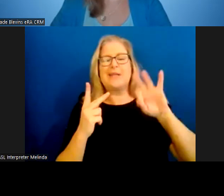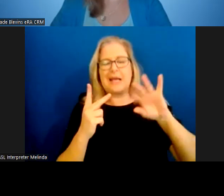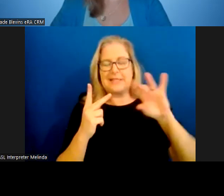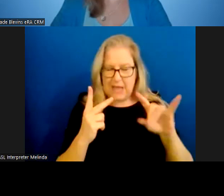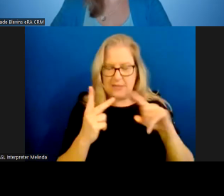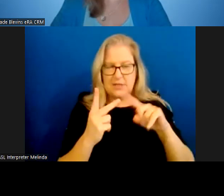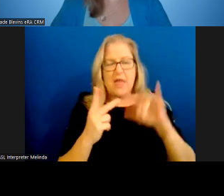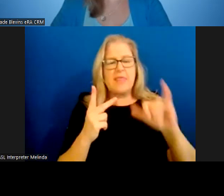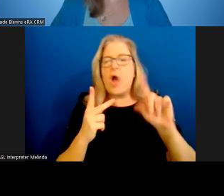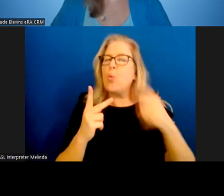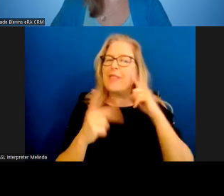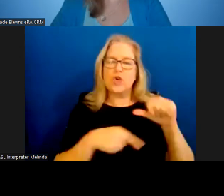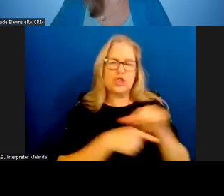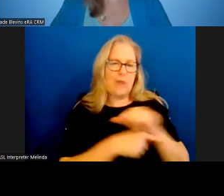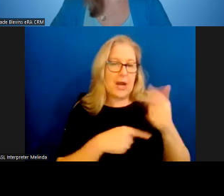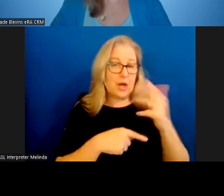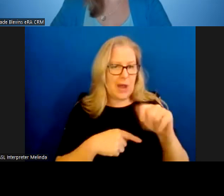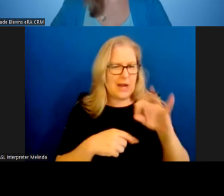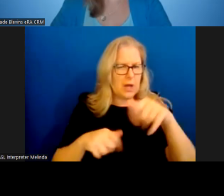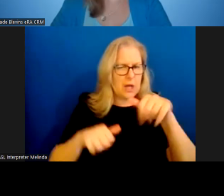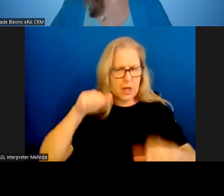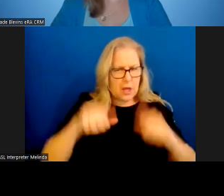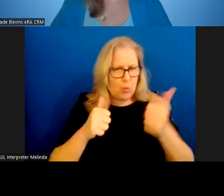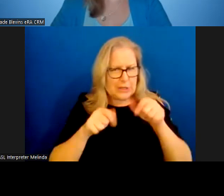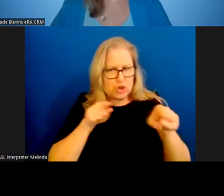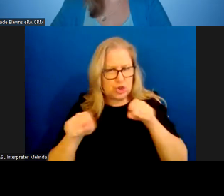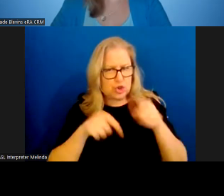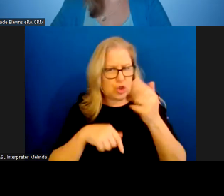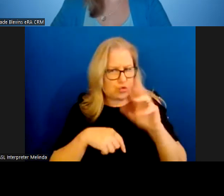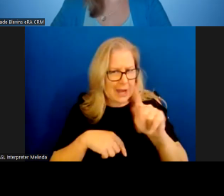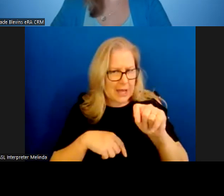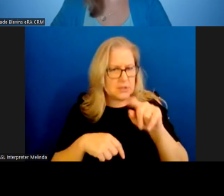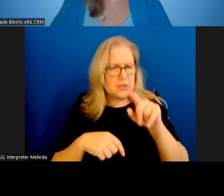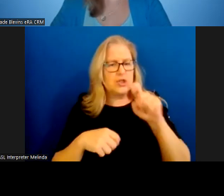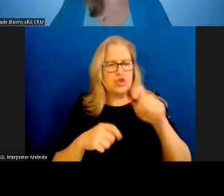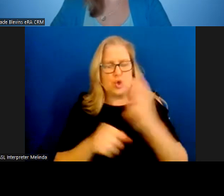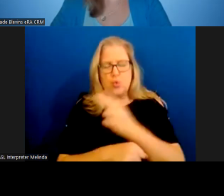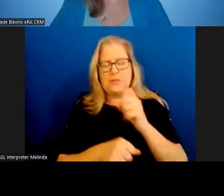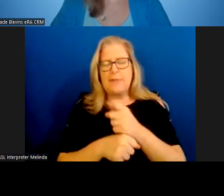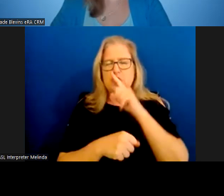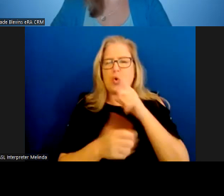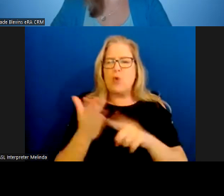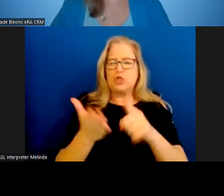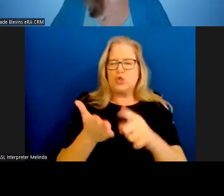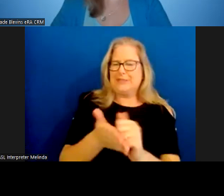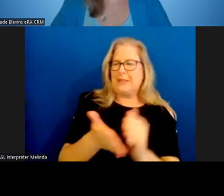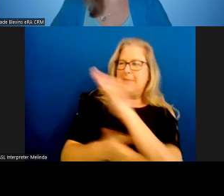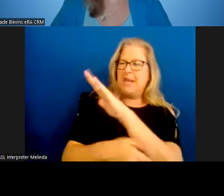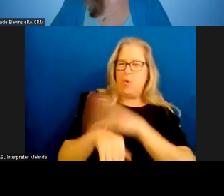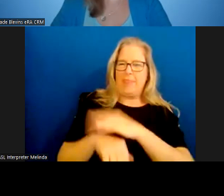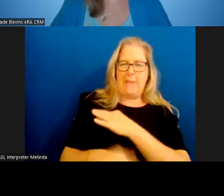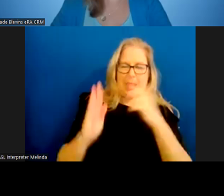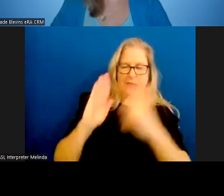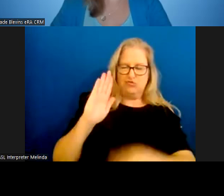training grants. If you are unsure of which budget you should use, take a look at what you submitted on your grant application, and that's going to let you